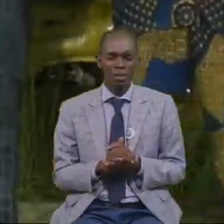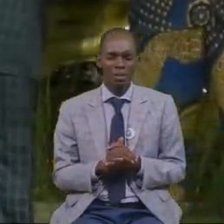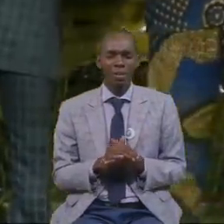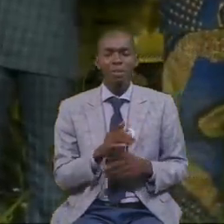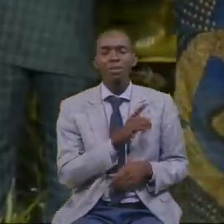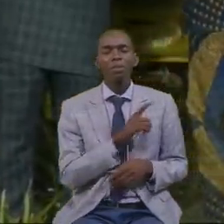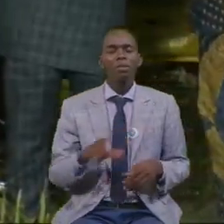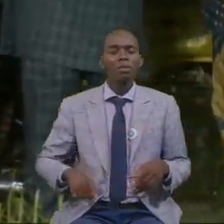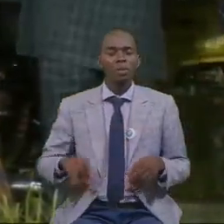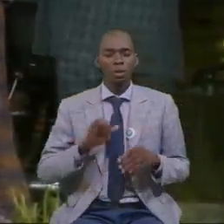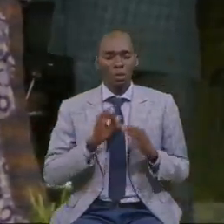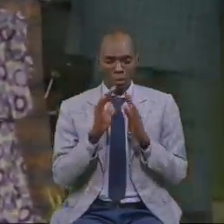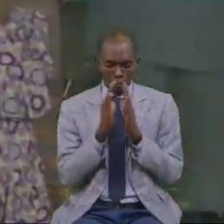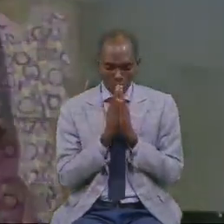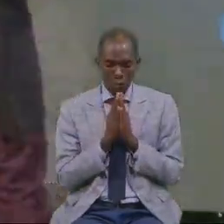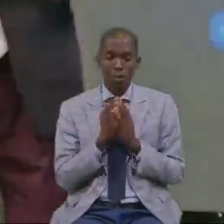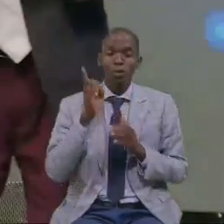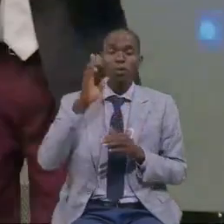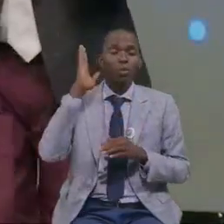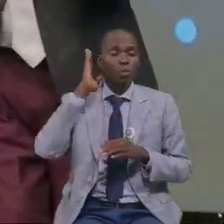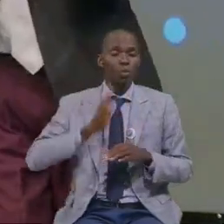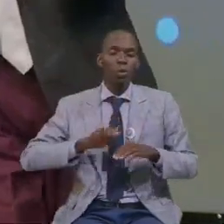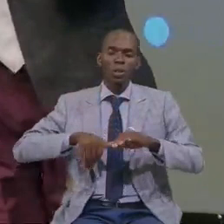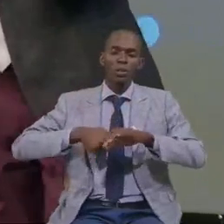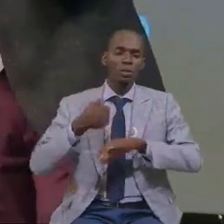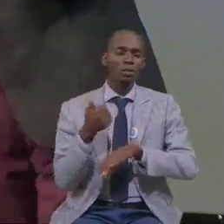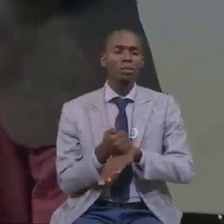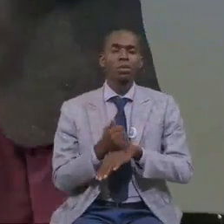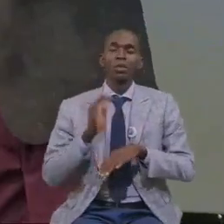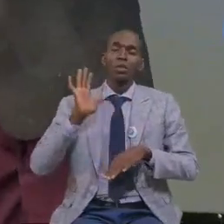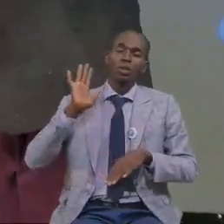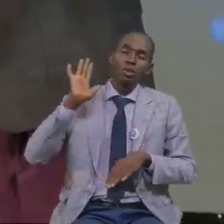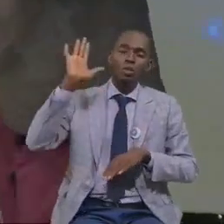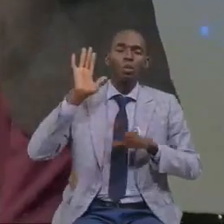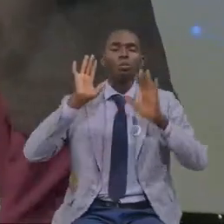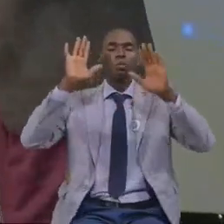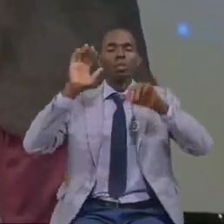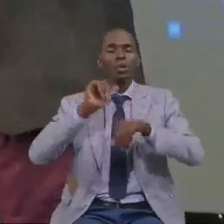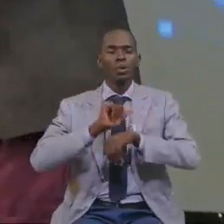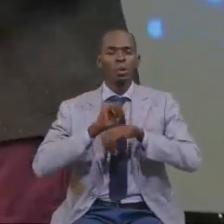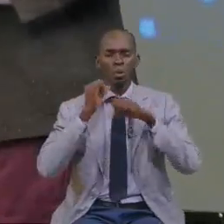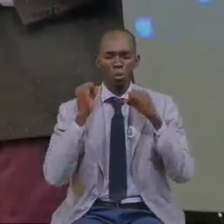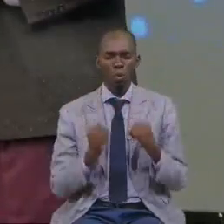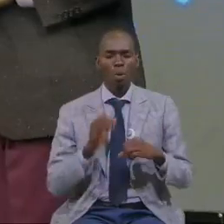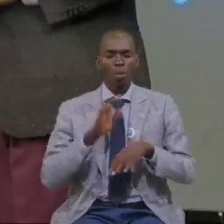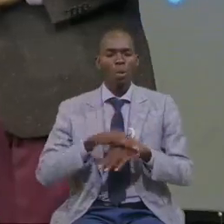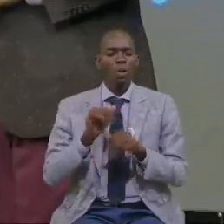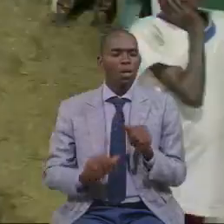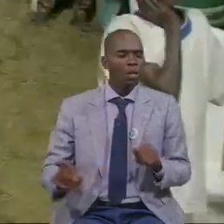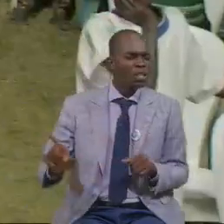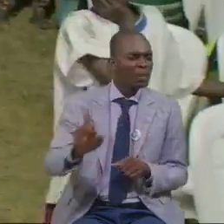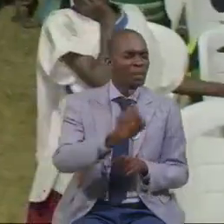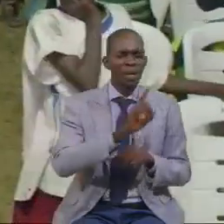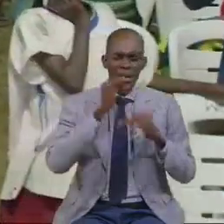Lord, I pray you confirm your miracle power upon everyone right